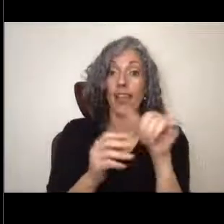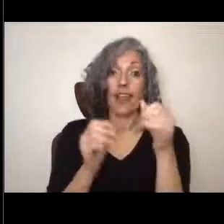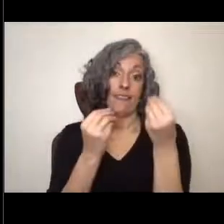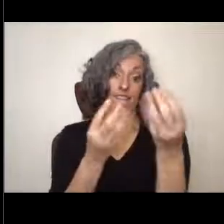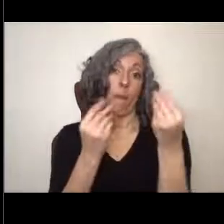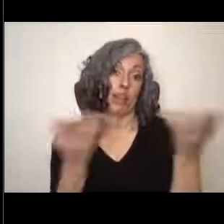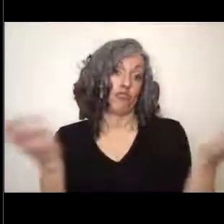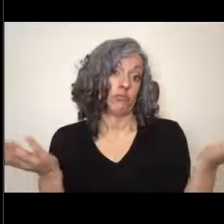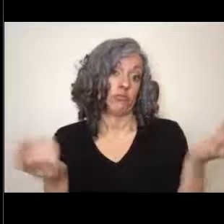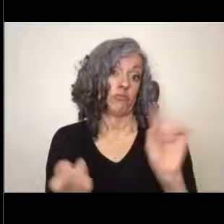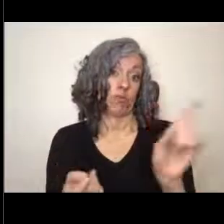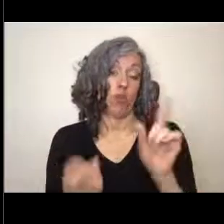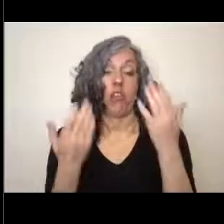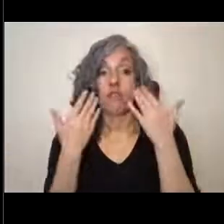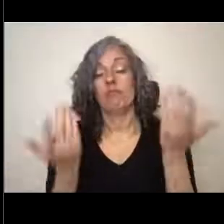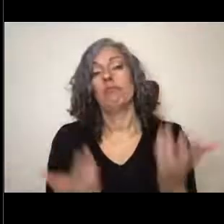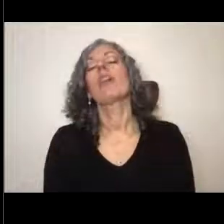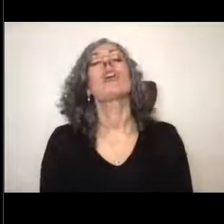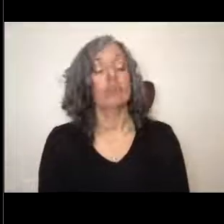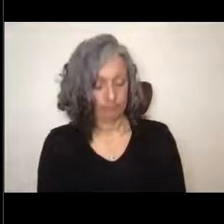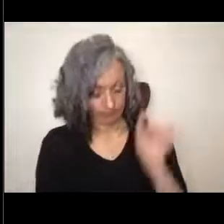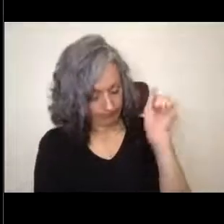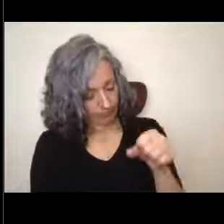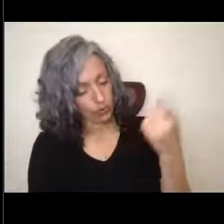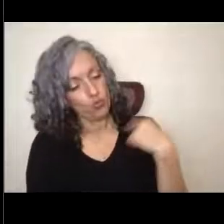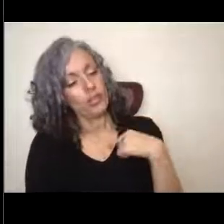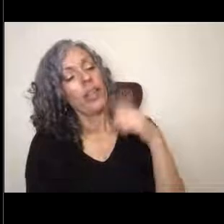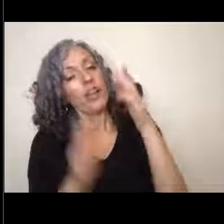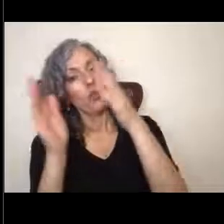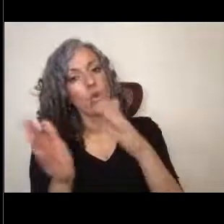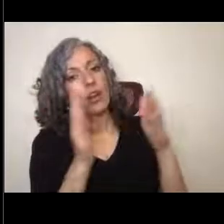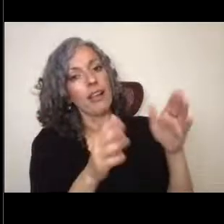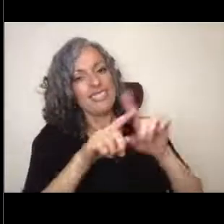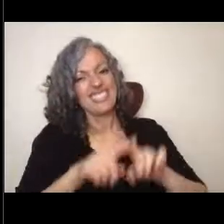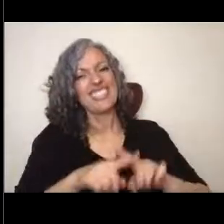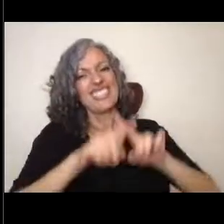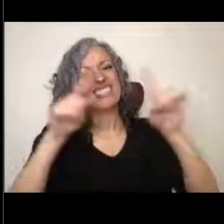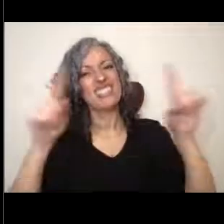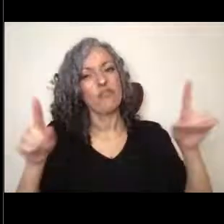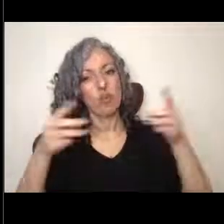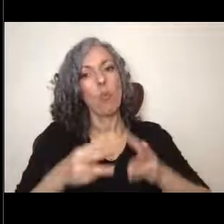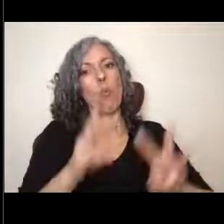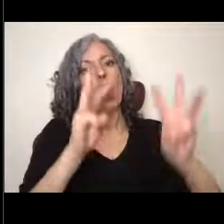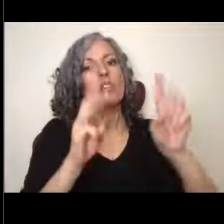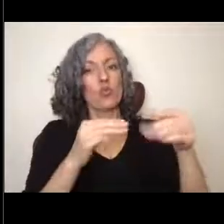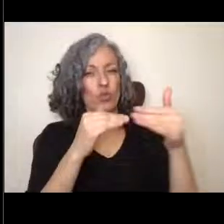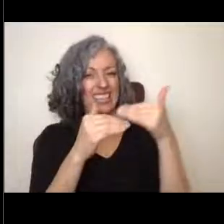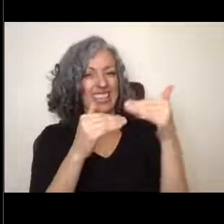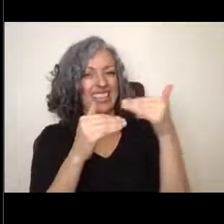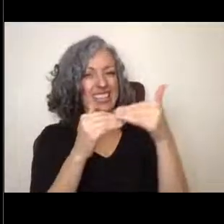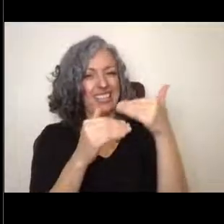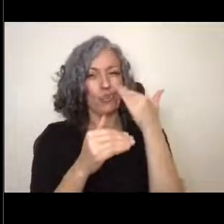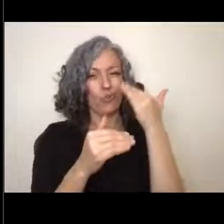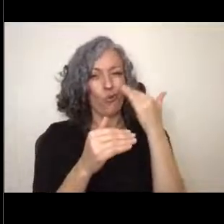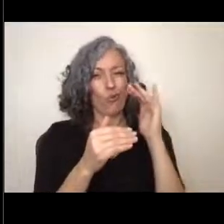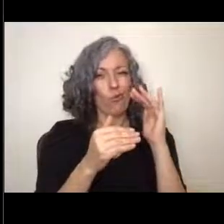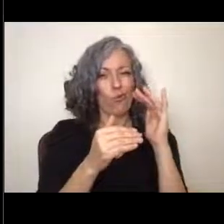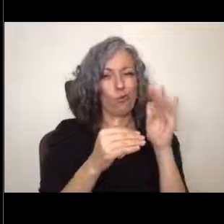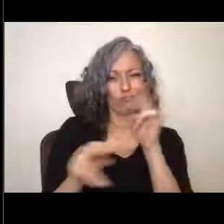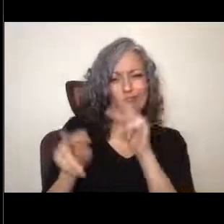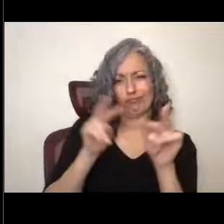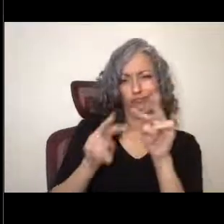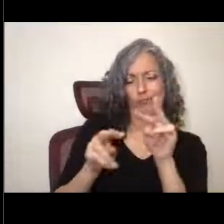So yeah, we can look at organizing it differently so you can more easily tell how which projects